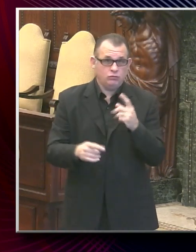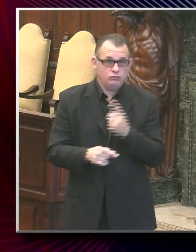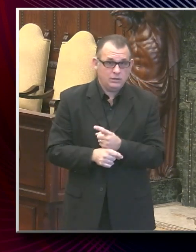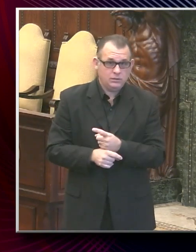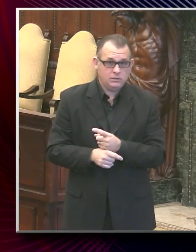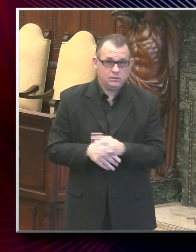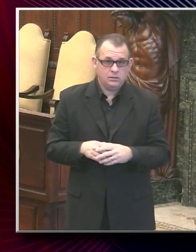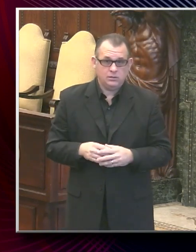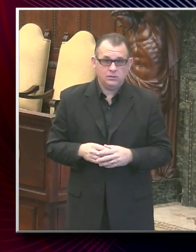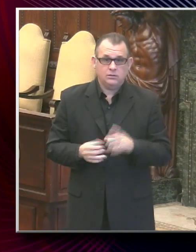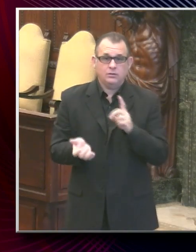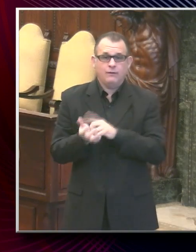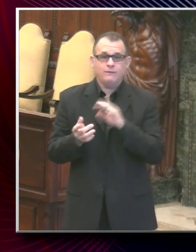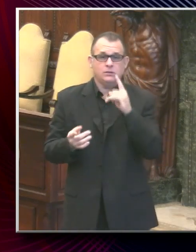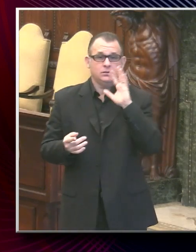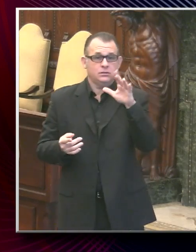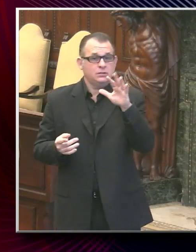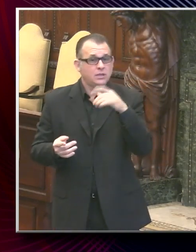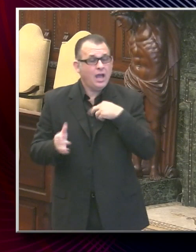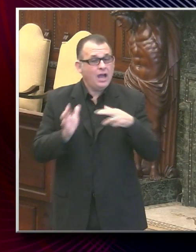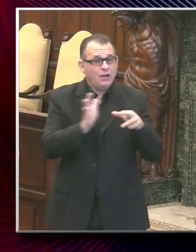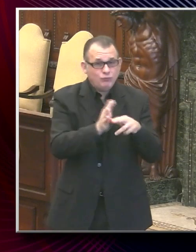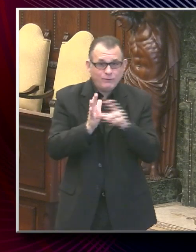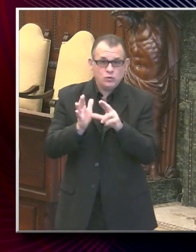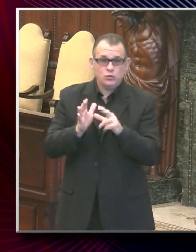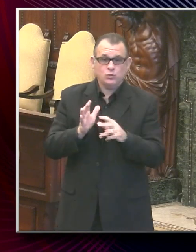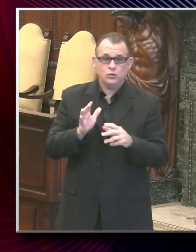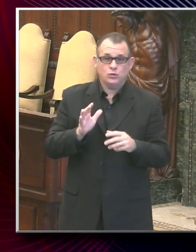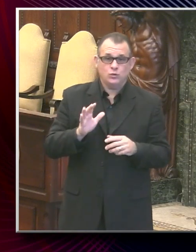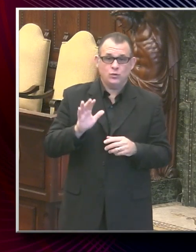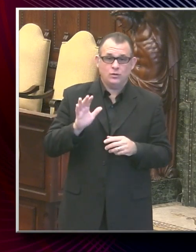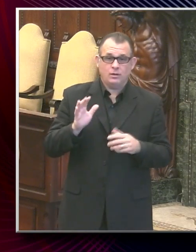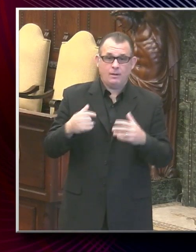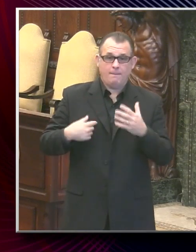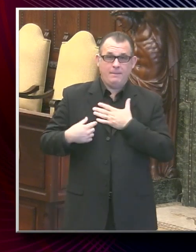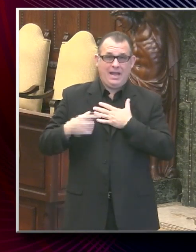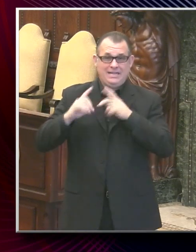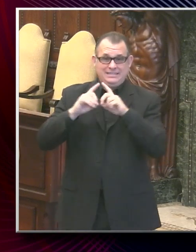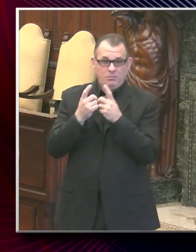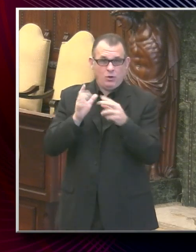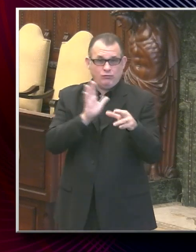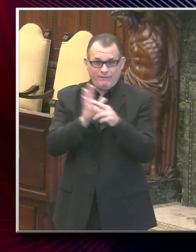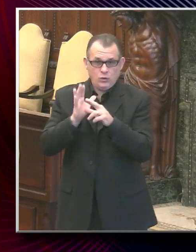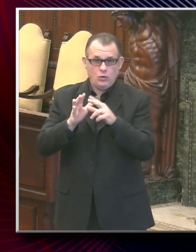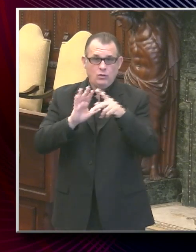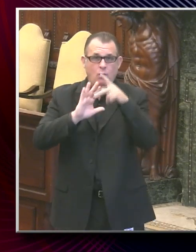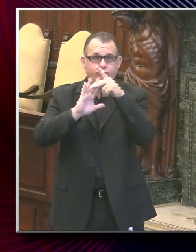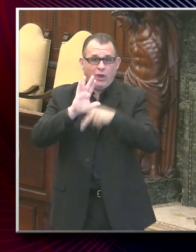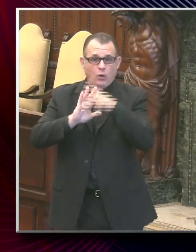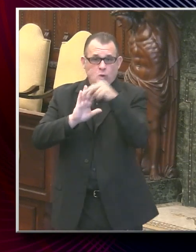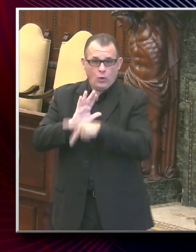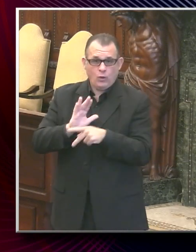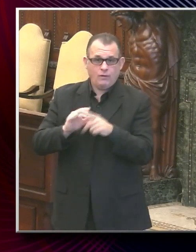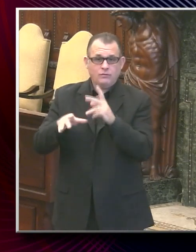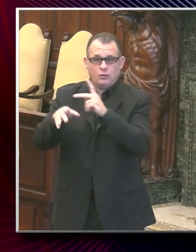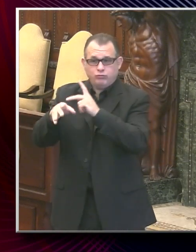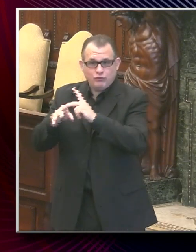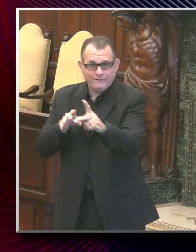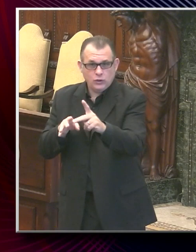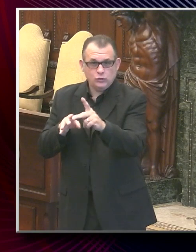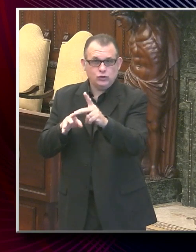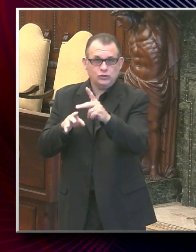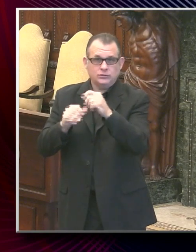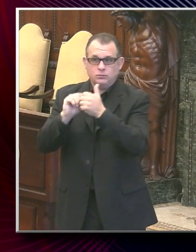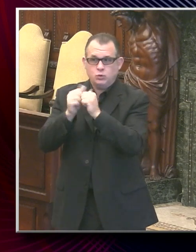Well, what I said is that my department has reviewed the protocols of the professional sports teams, and we haven't reviewed the protocols of